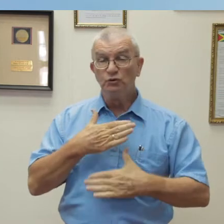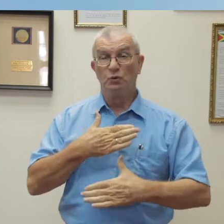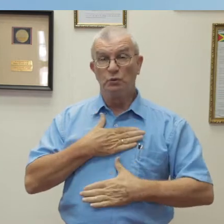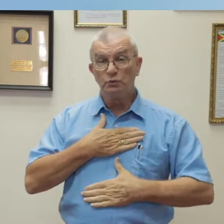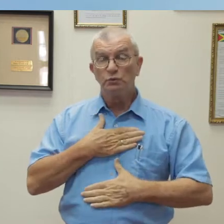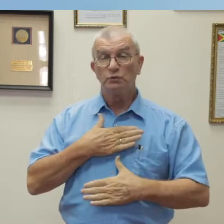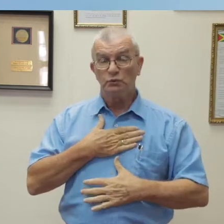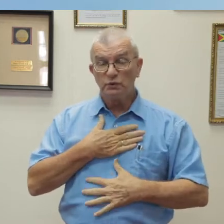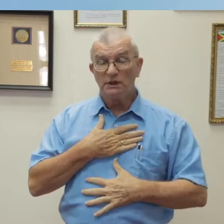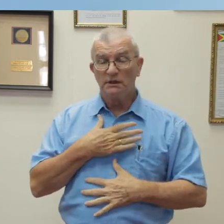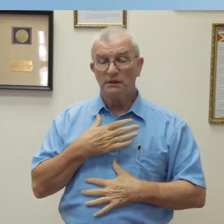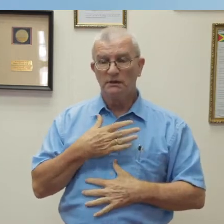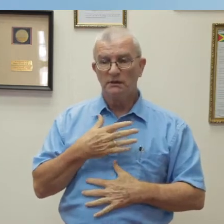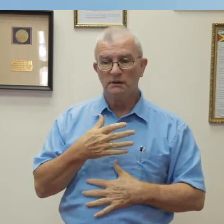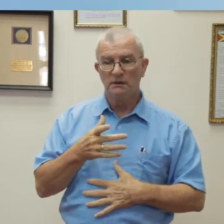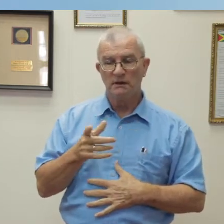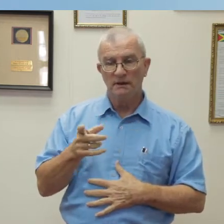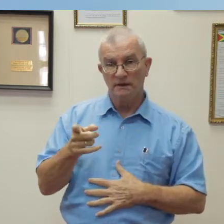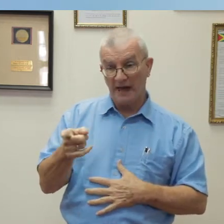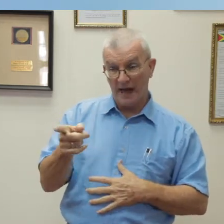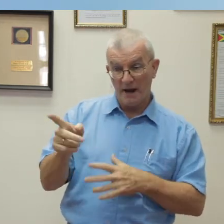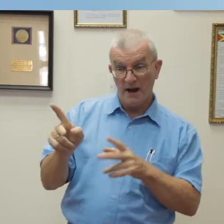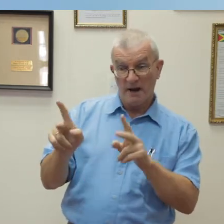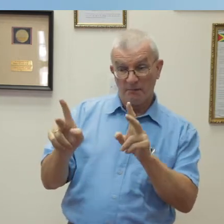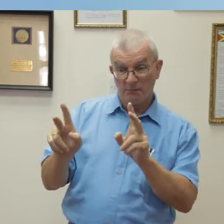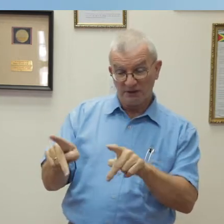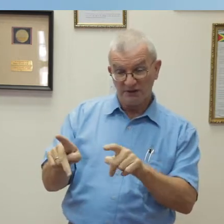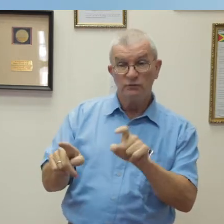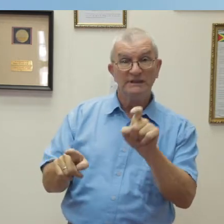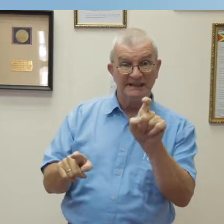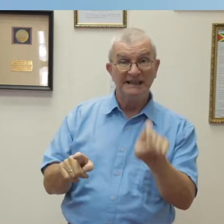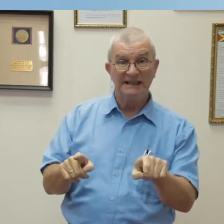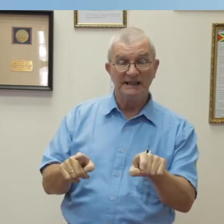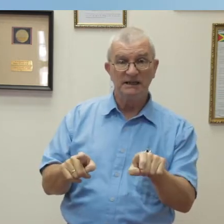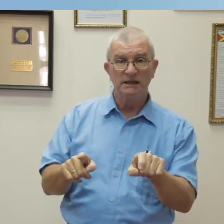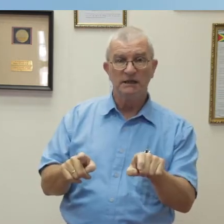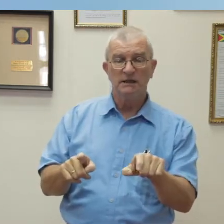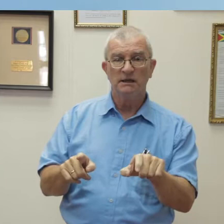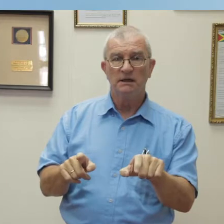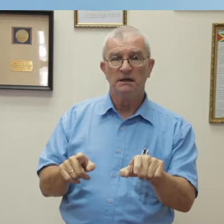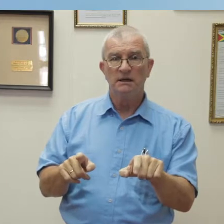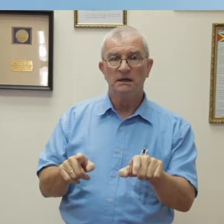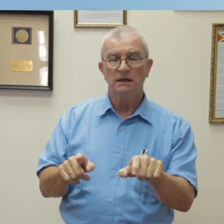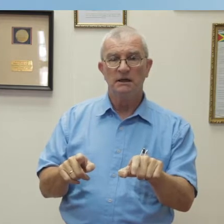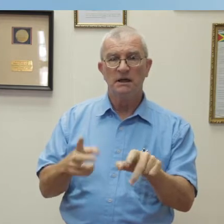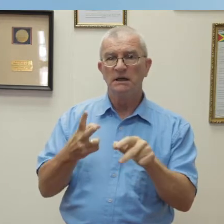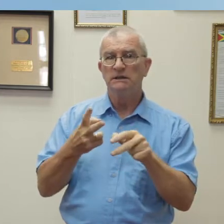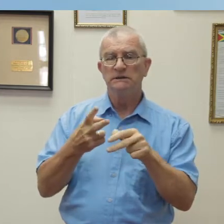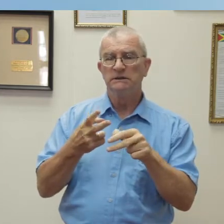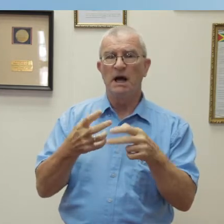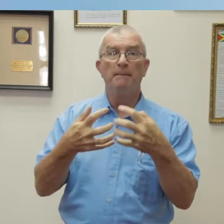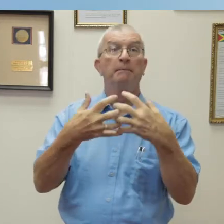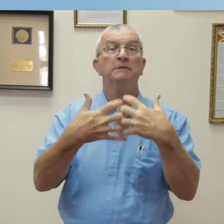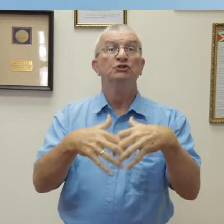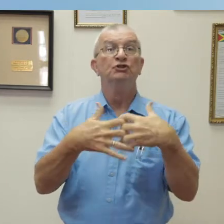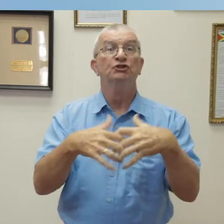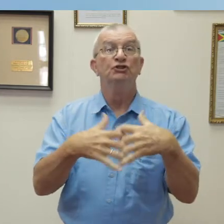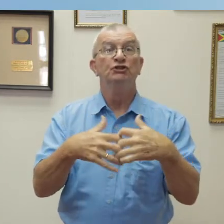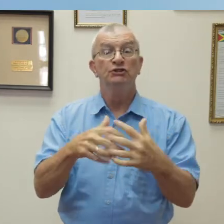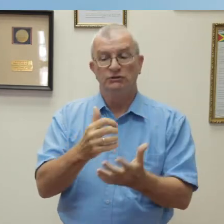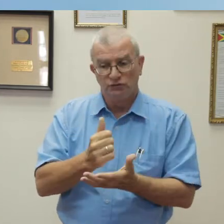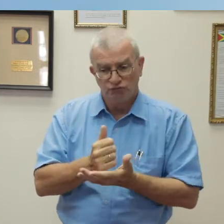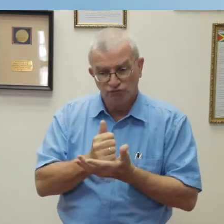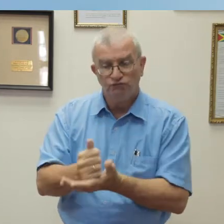it is very possible that they will need a mechanical way of supporting their